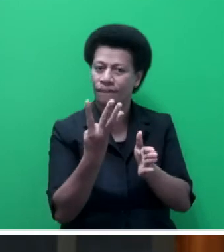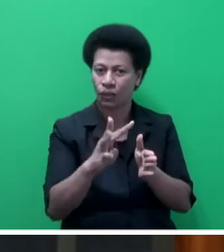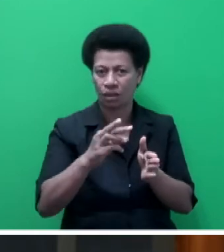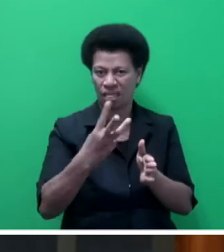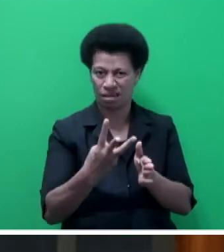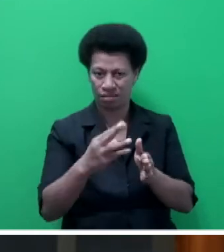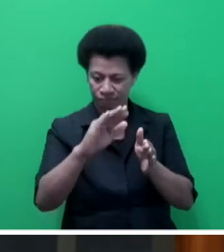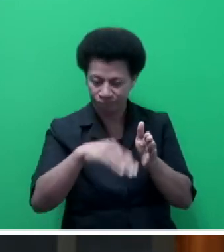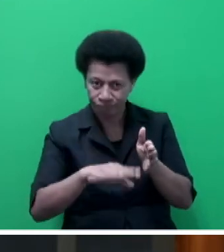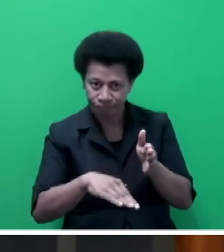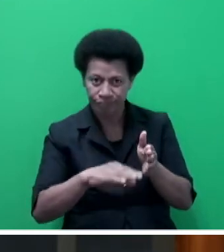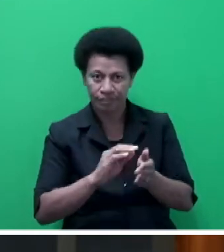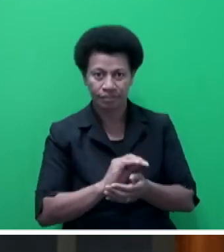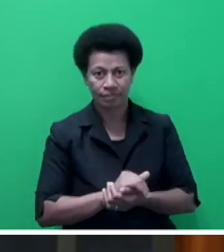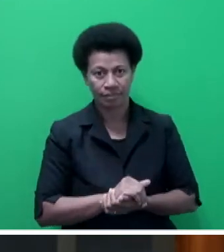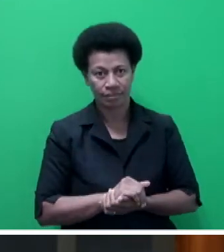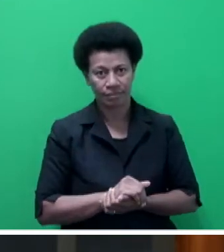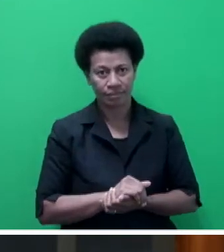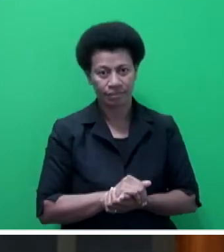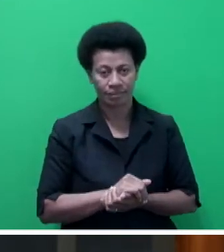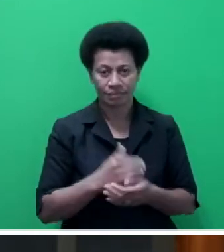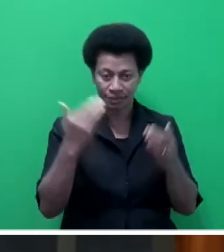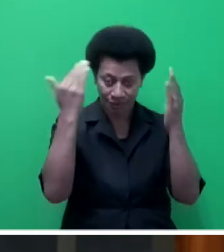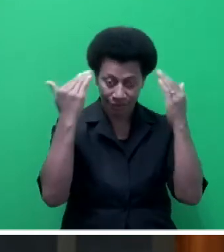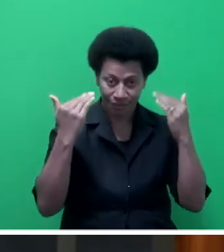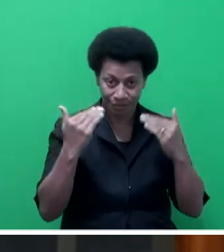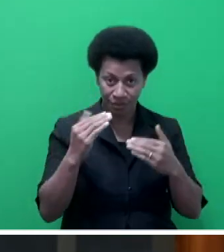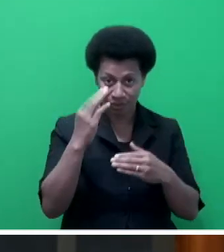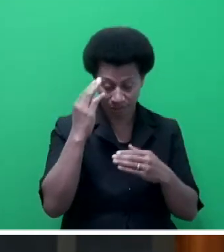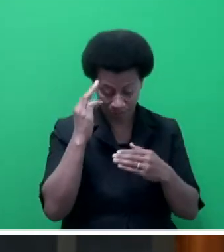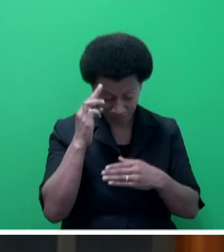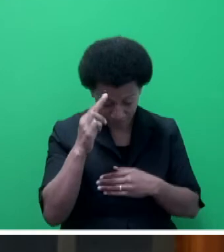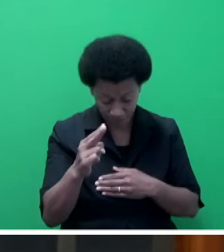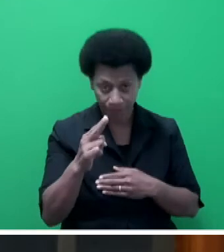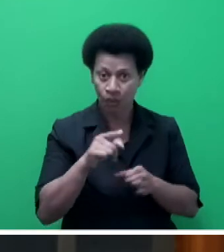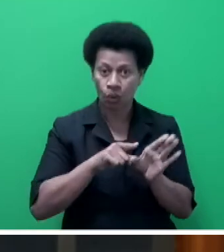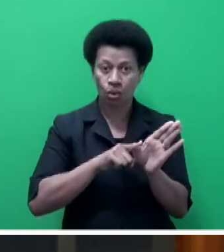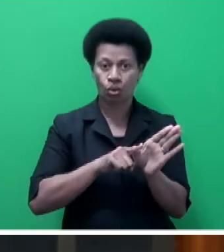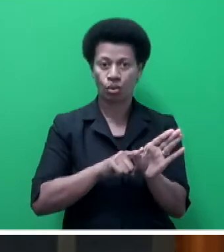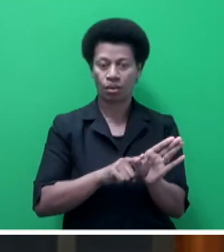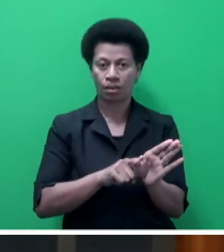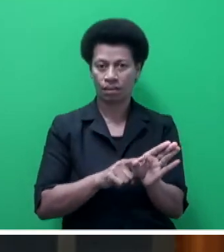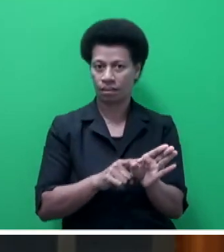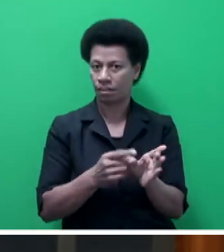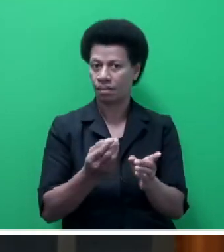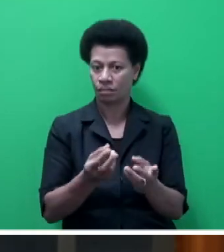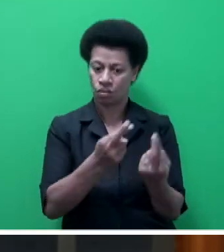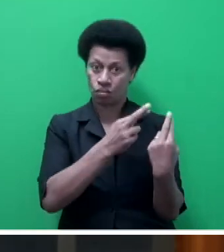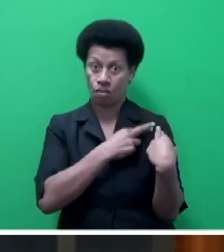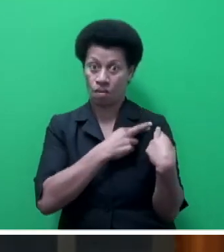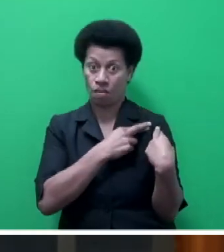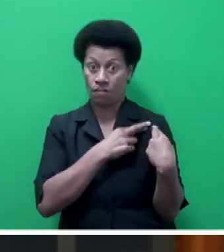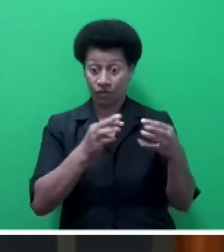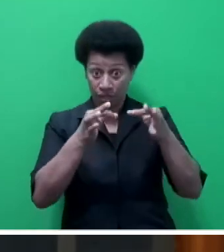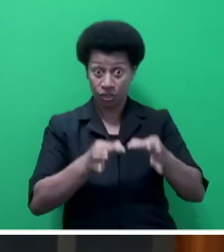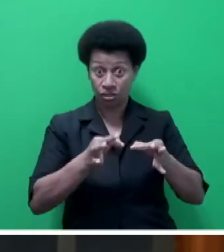Mr. Speaker said, youths play a vital role in the decision-making process. And